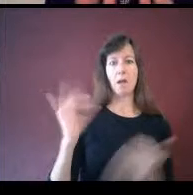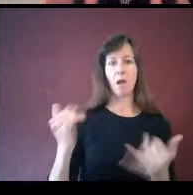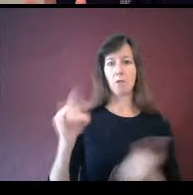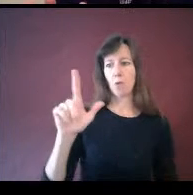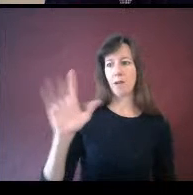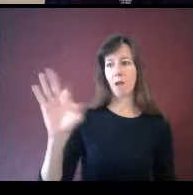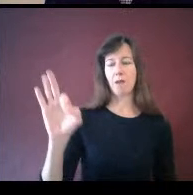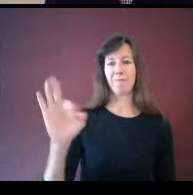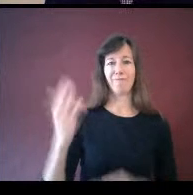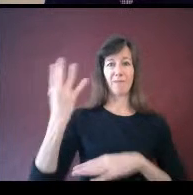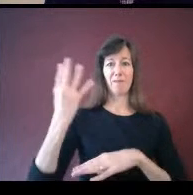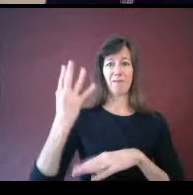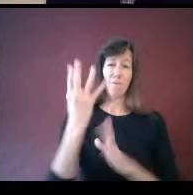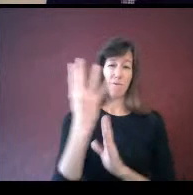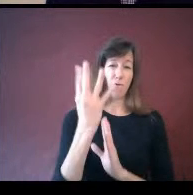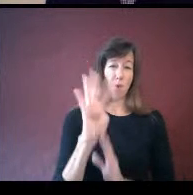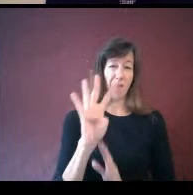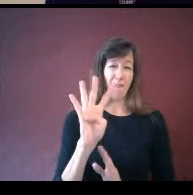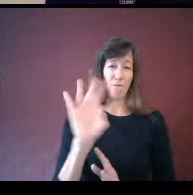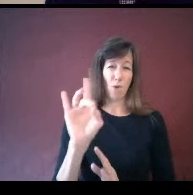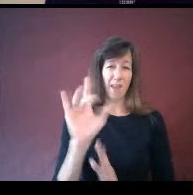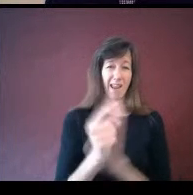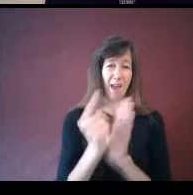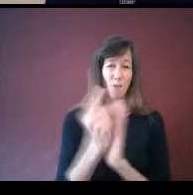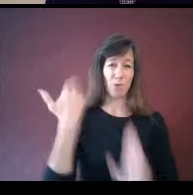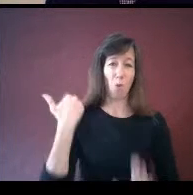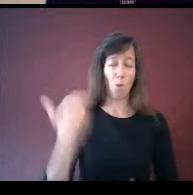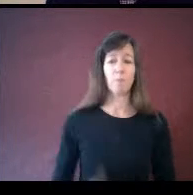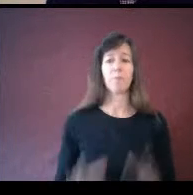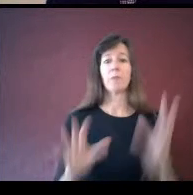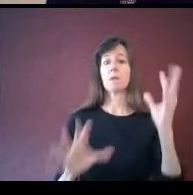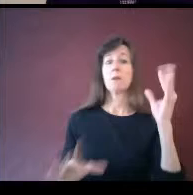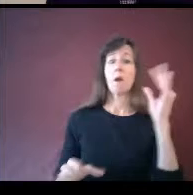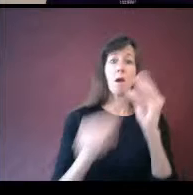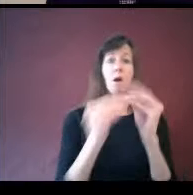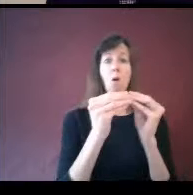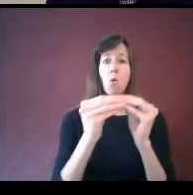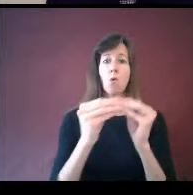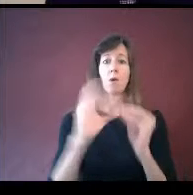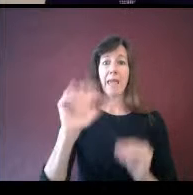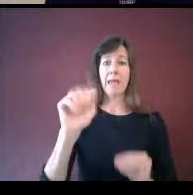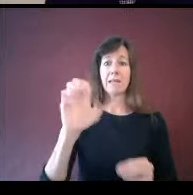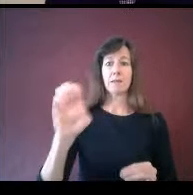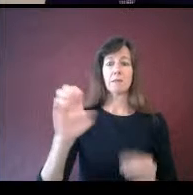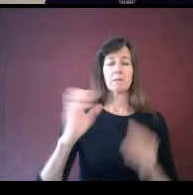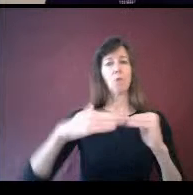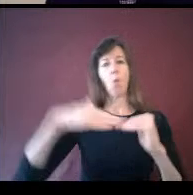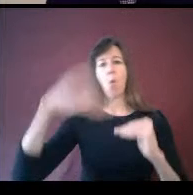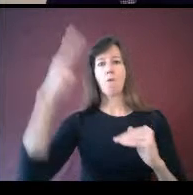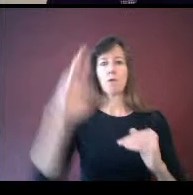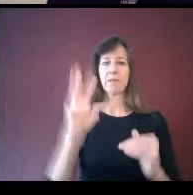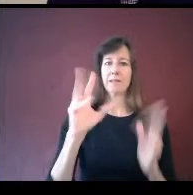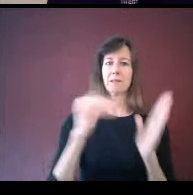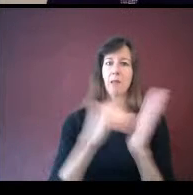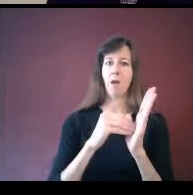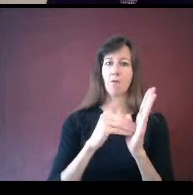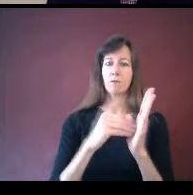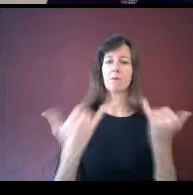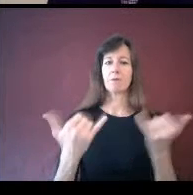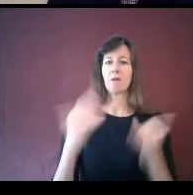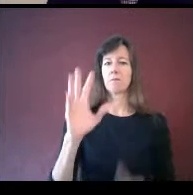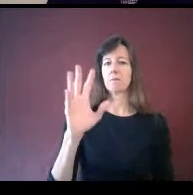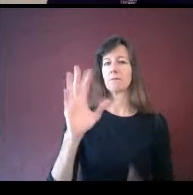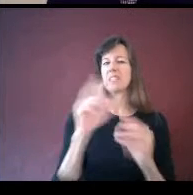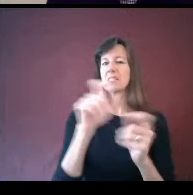In terms of the total cumulative cases, we're now well over 6,000, 6,110. And our total test numbers, you